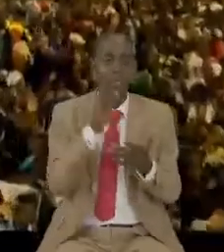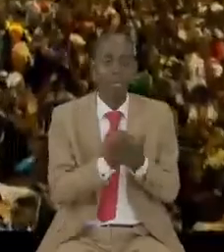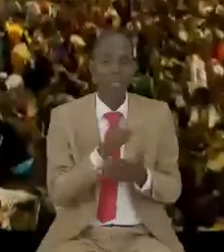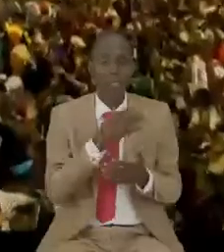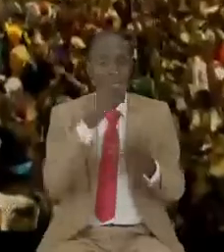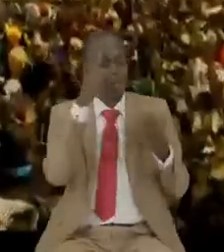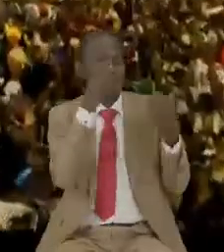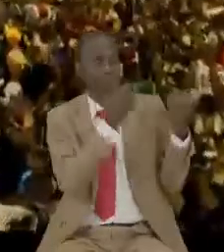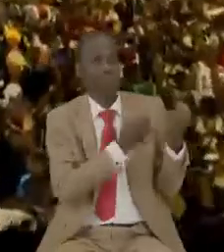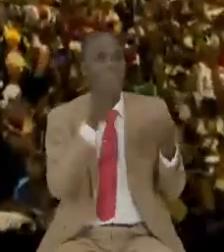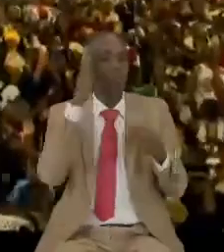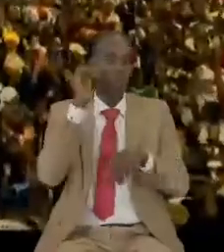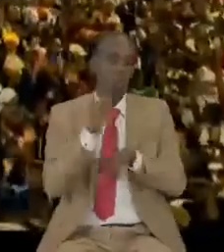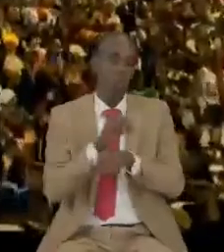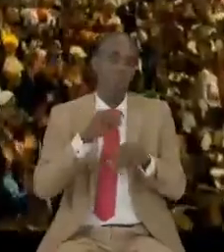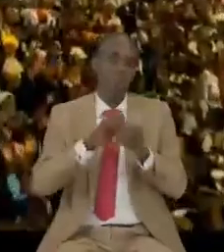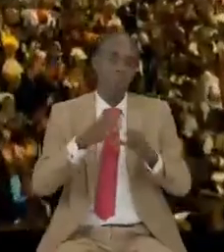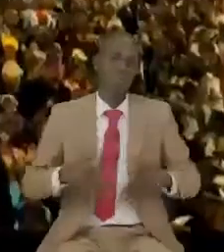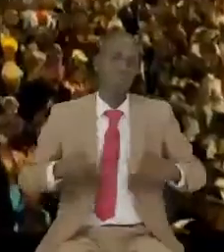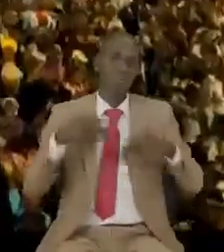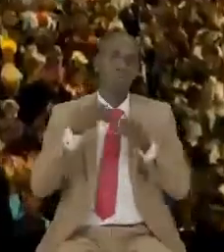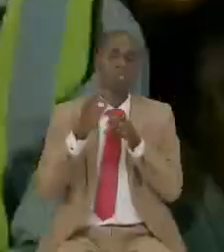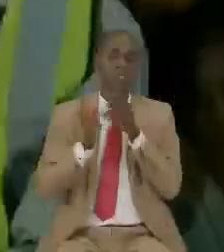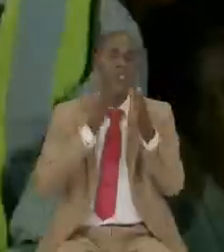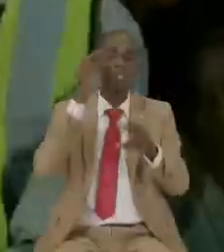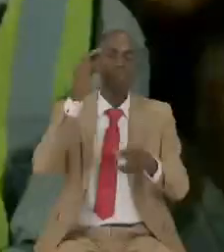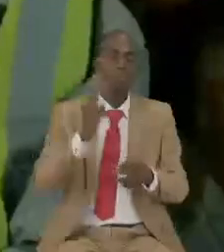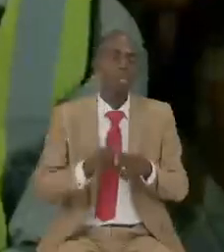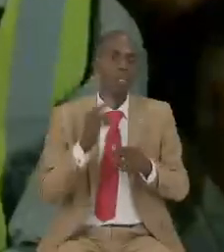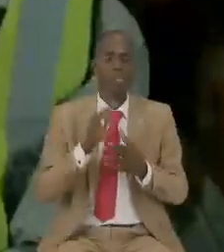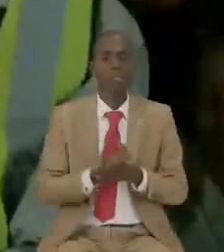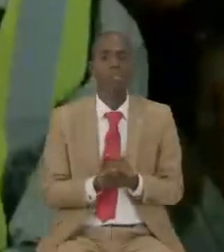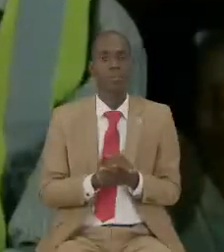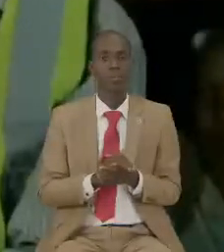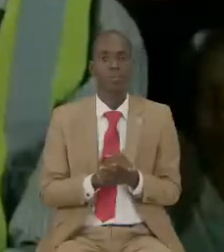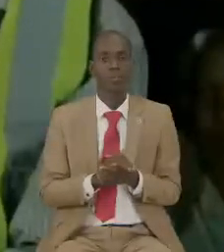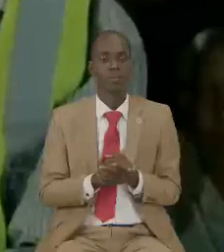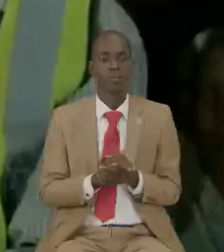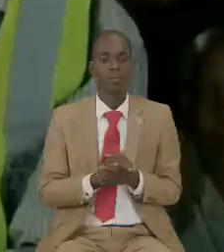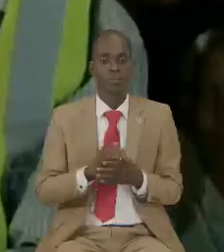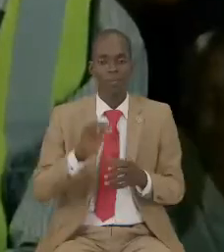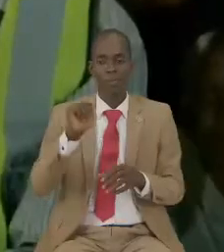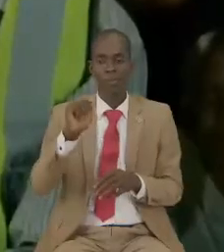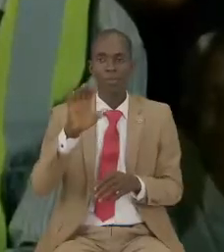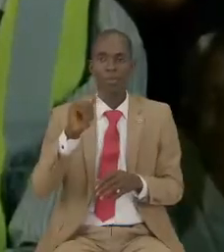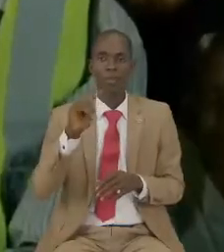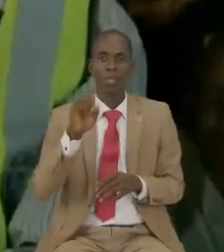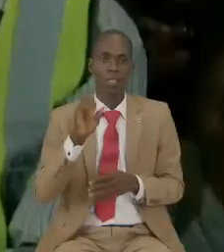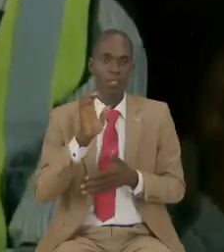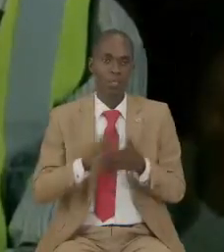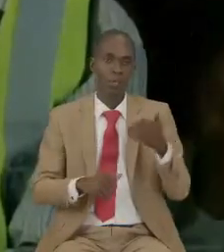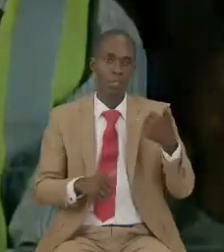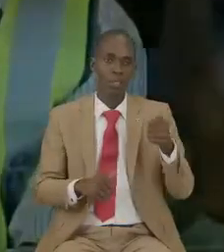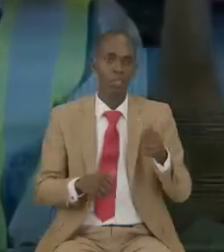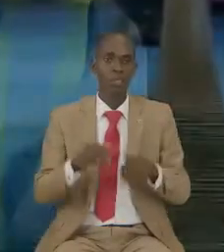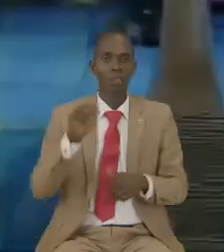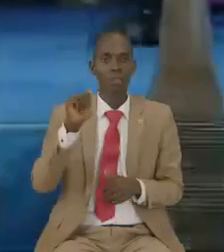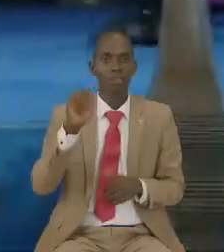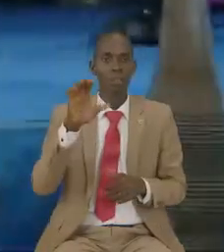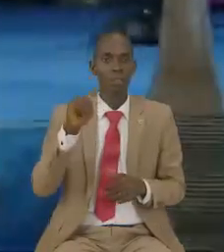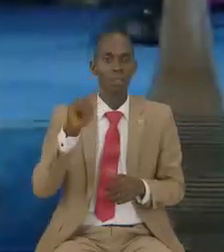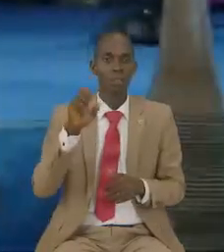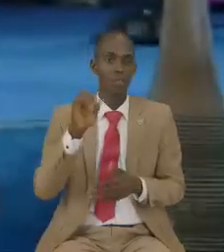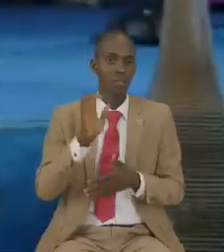will work in your life in Jesus' name. Acts chapter 10, I'm reading from